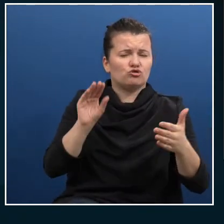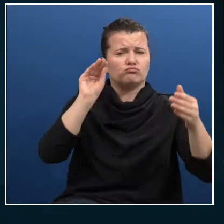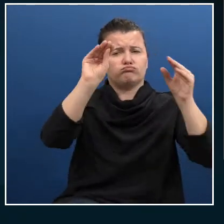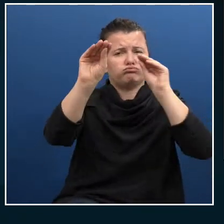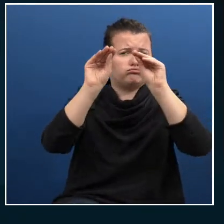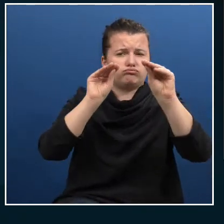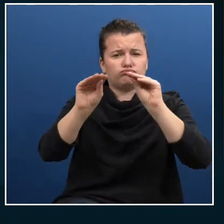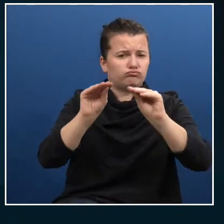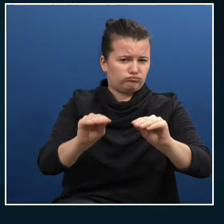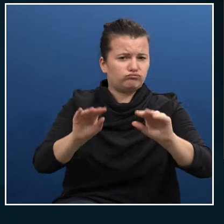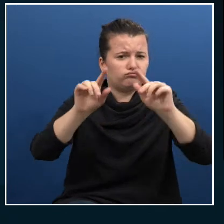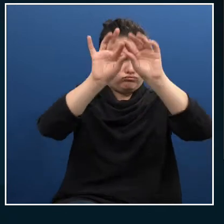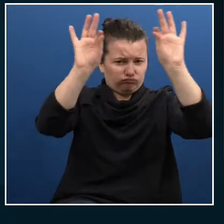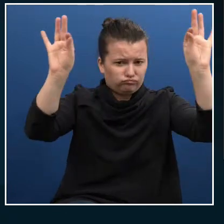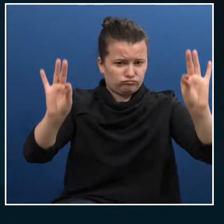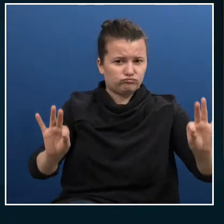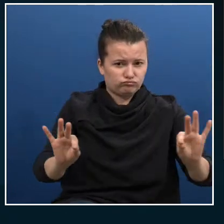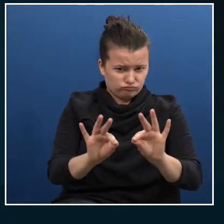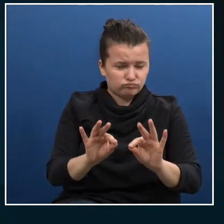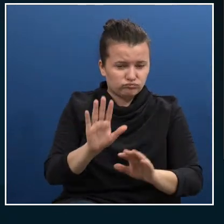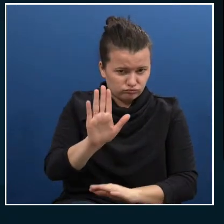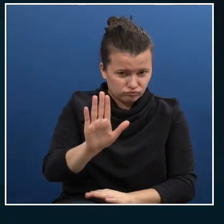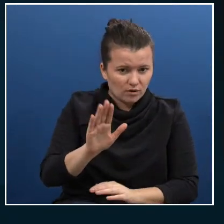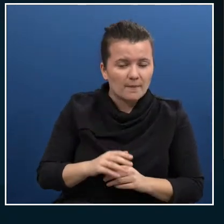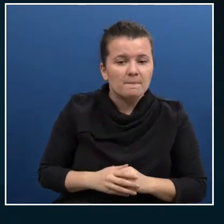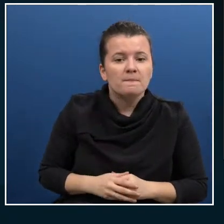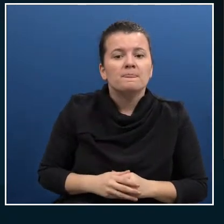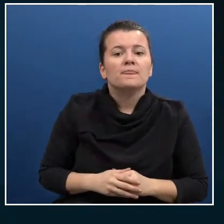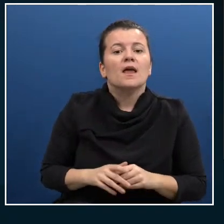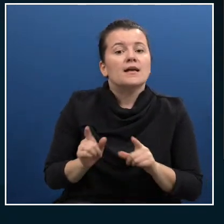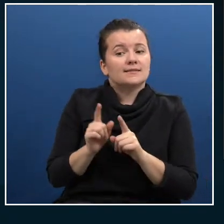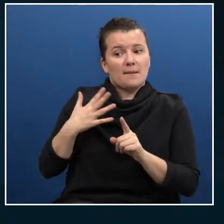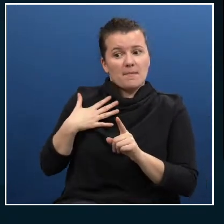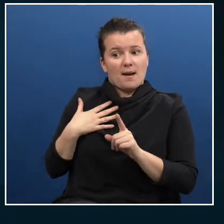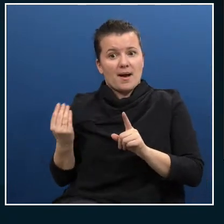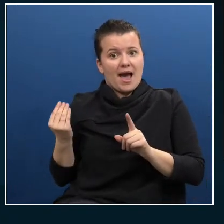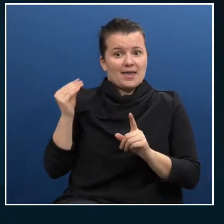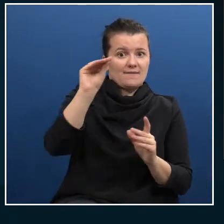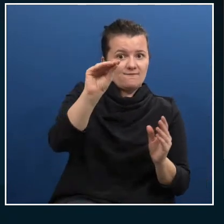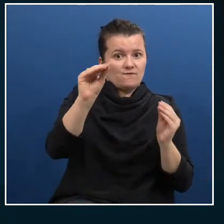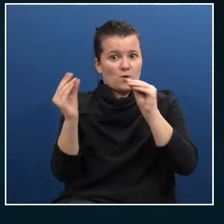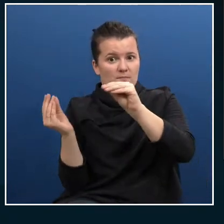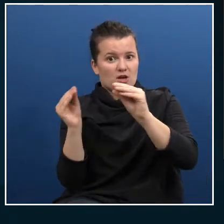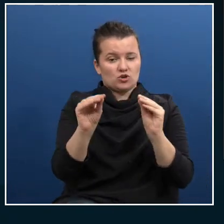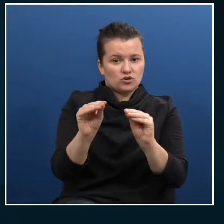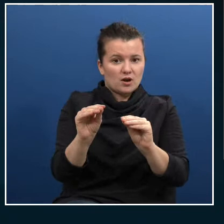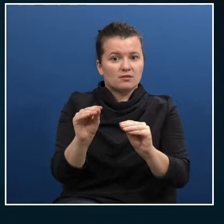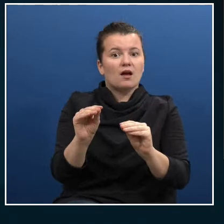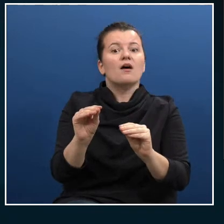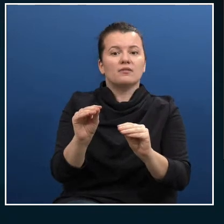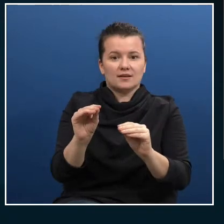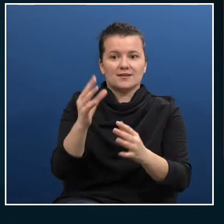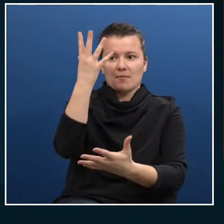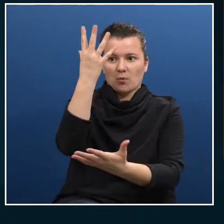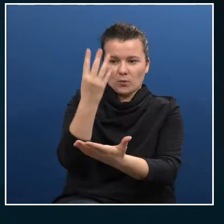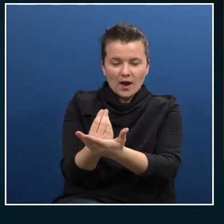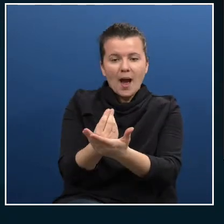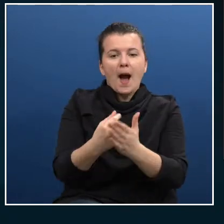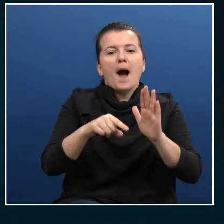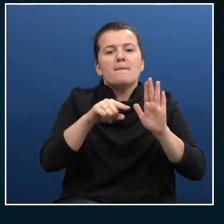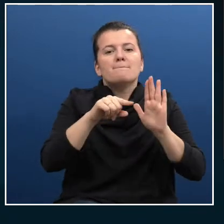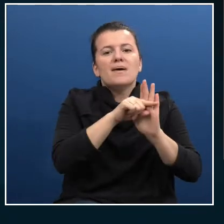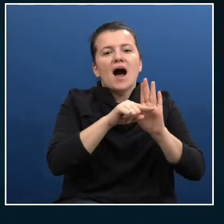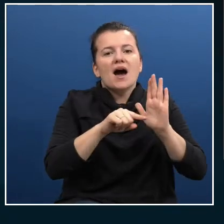from the forms and the information that you provided, but it also allows you to download a parameters file that